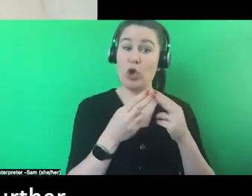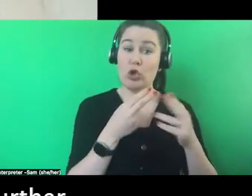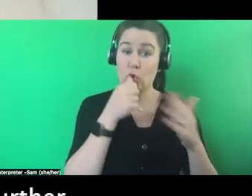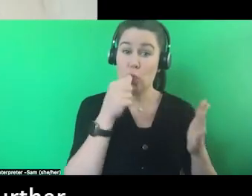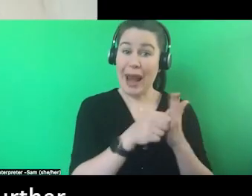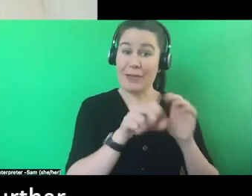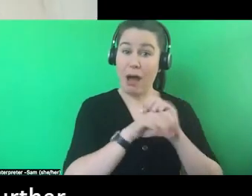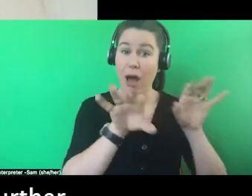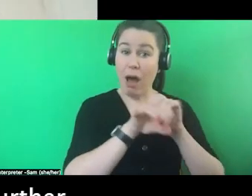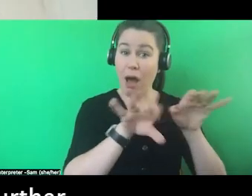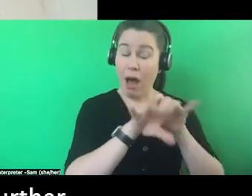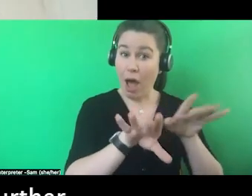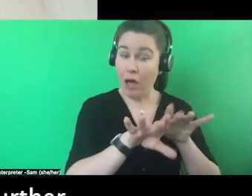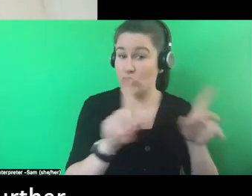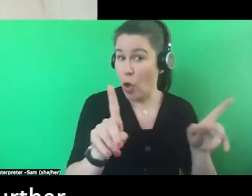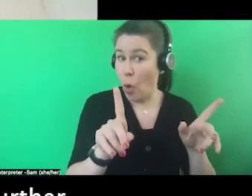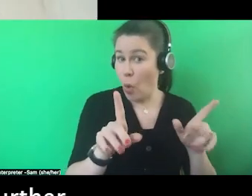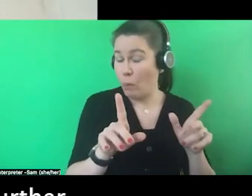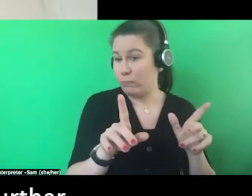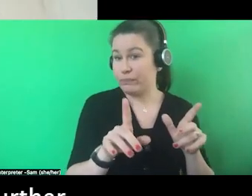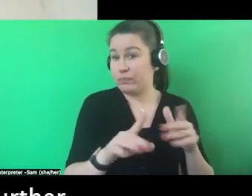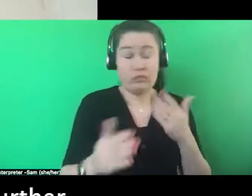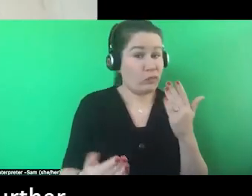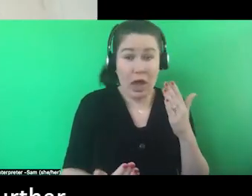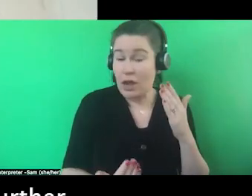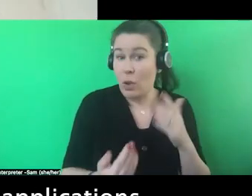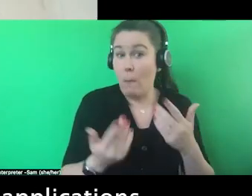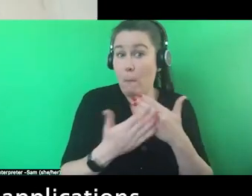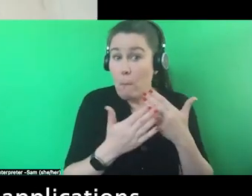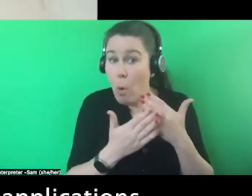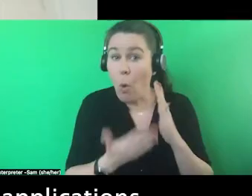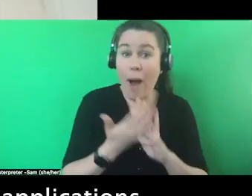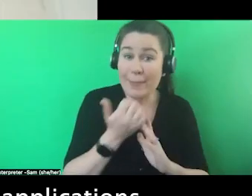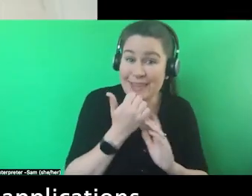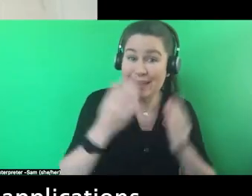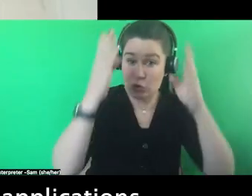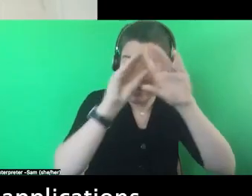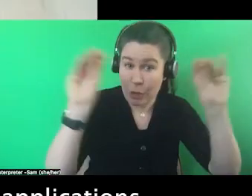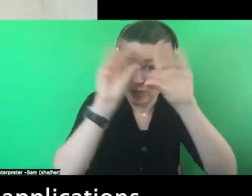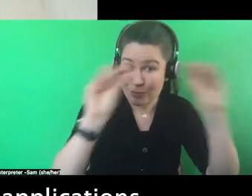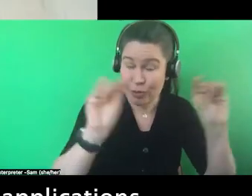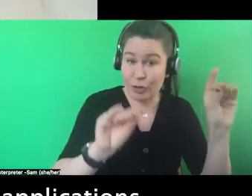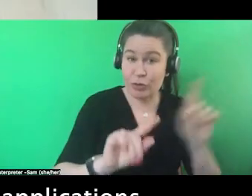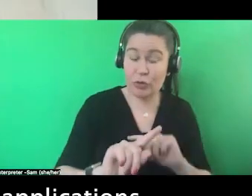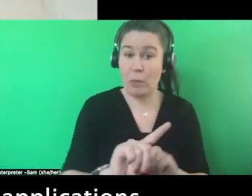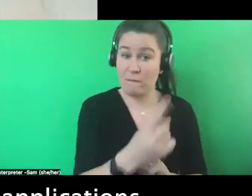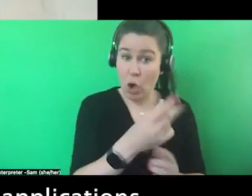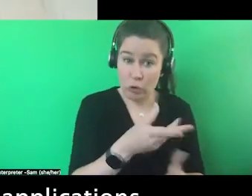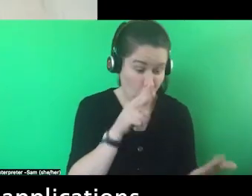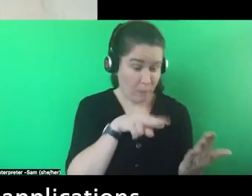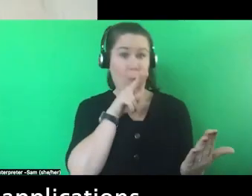you can be the first to hear any further announcements, all further announcements and details of